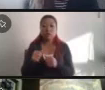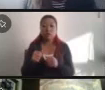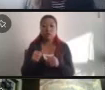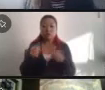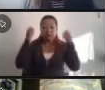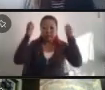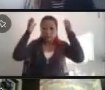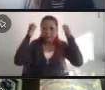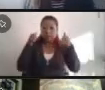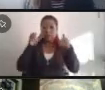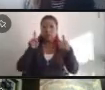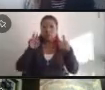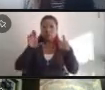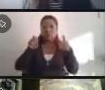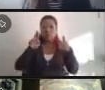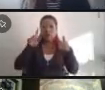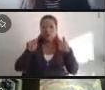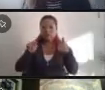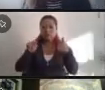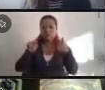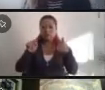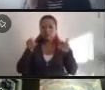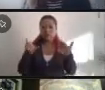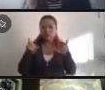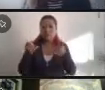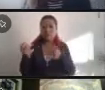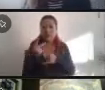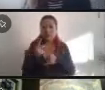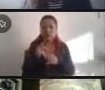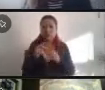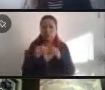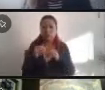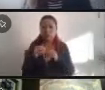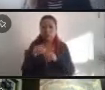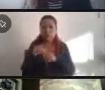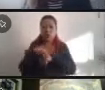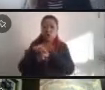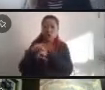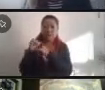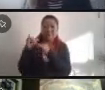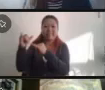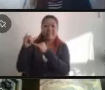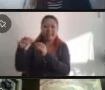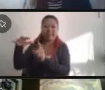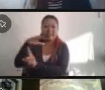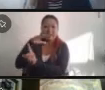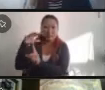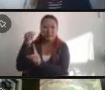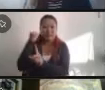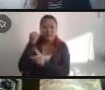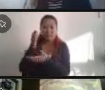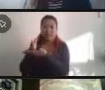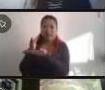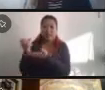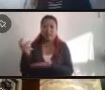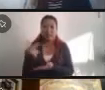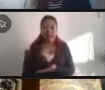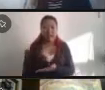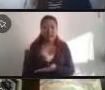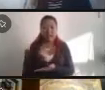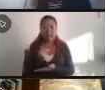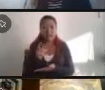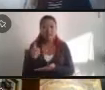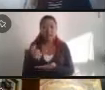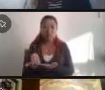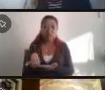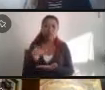environment. And then as soon as they stop, now they'll have to readapt all over again. And some of those adaptations aren't fun to go through.